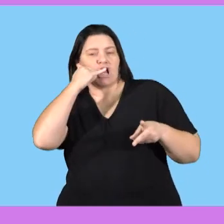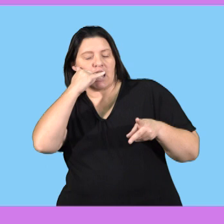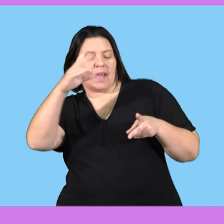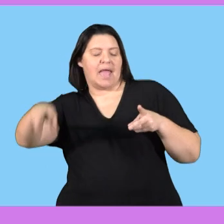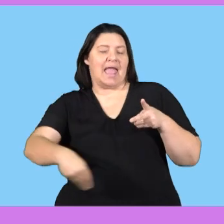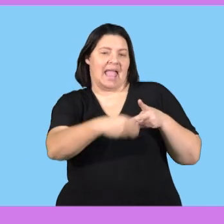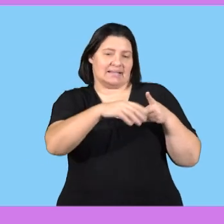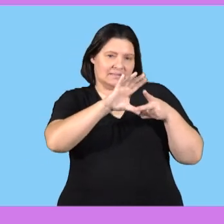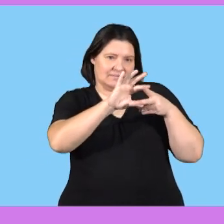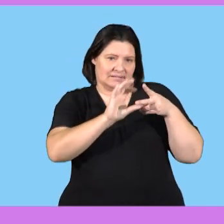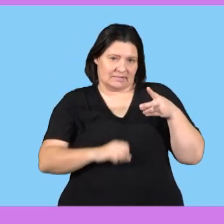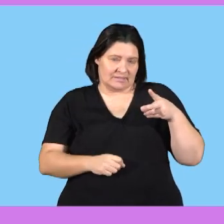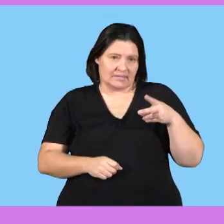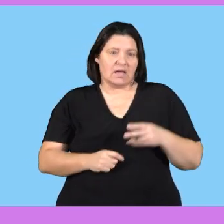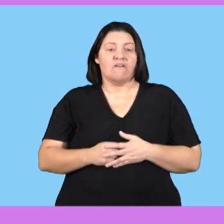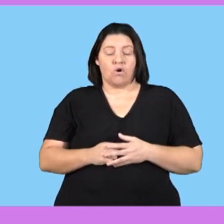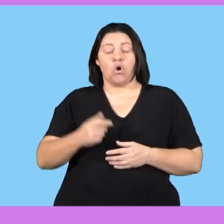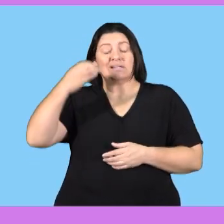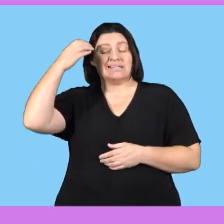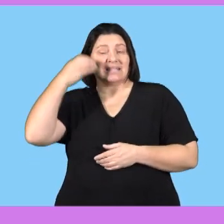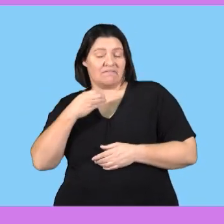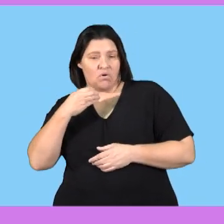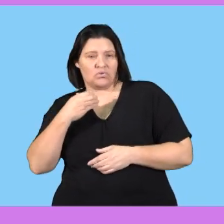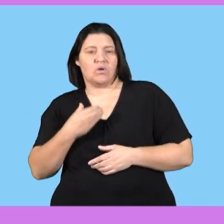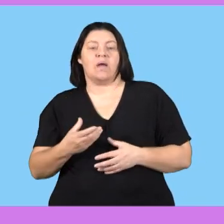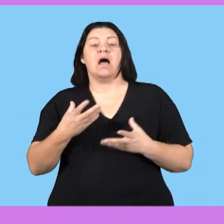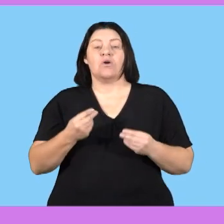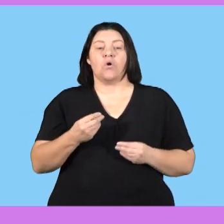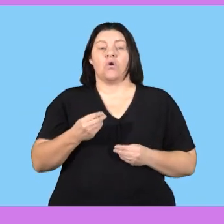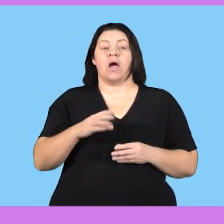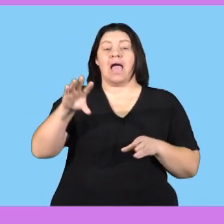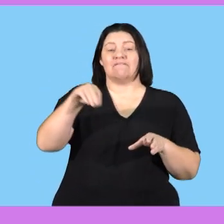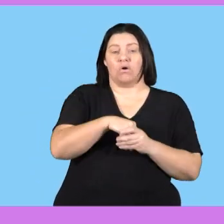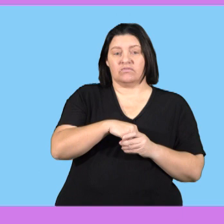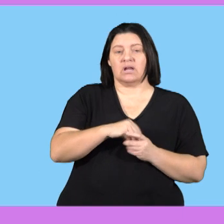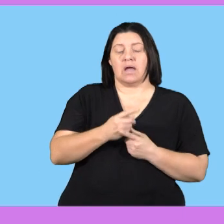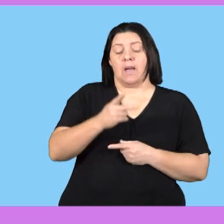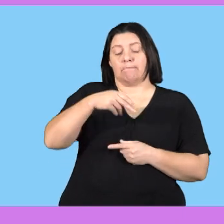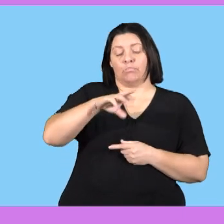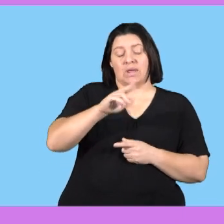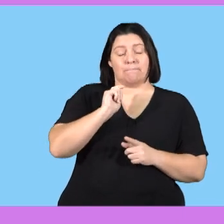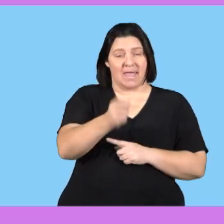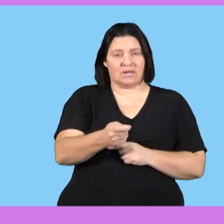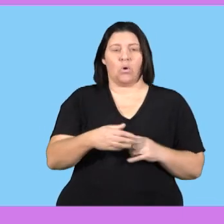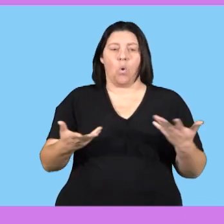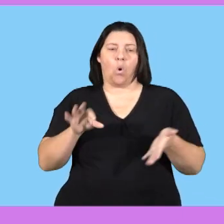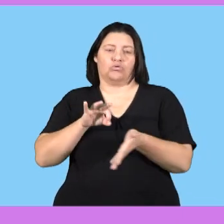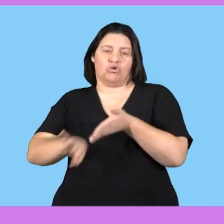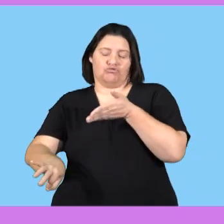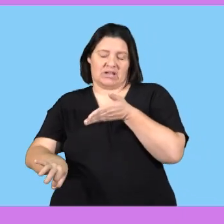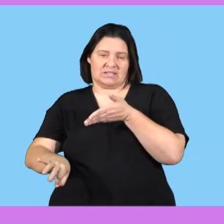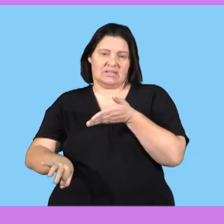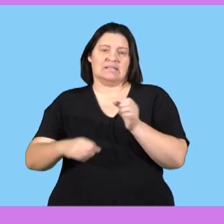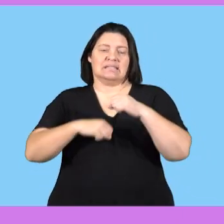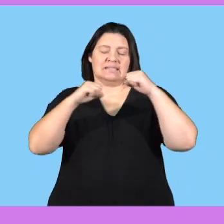making calls. Right, so that's important. Then on the other end, we have the cell phone bill that can either be on prepaid or on a